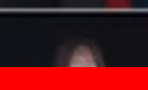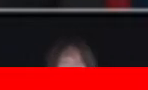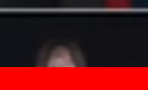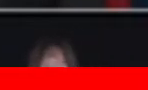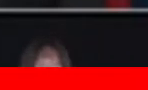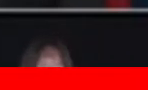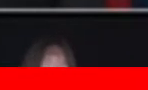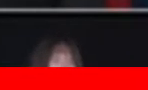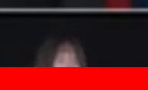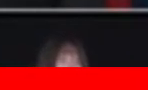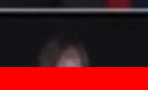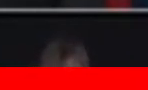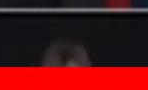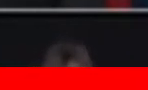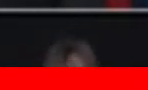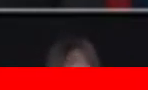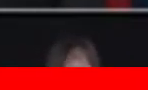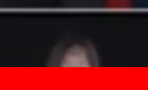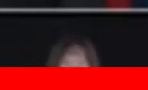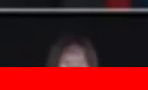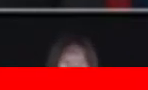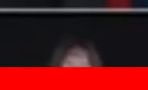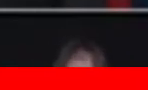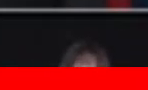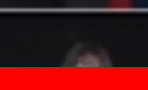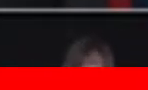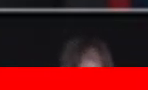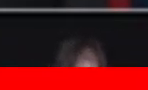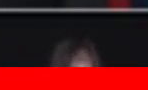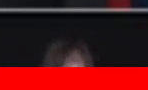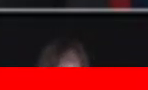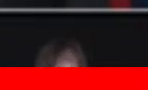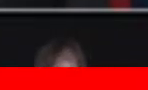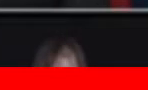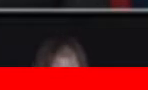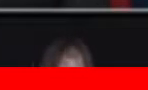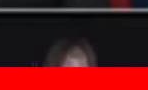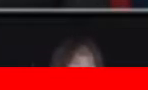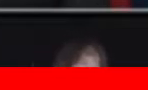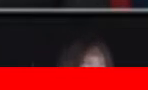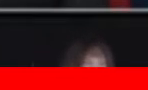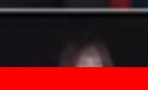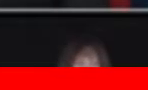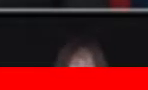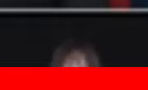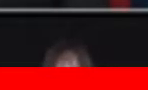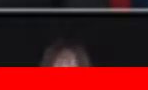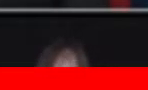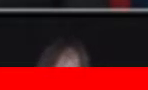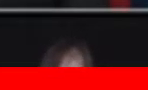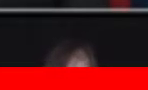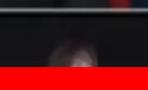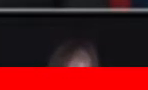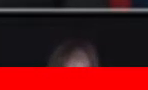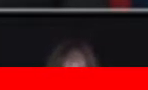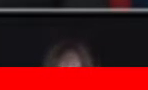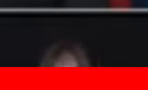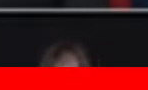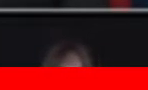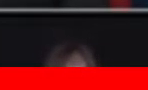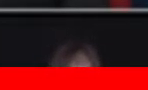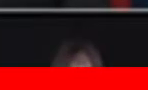business is required to temporarily close or significantly restrict services. I urge every eligible business owner, whether you're in